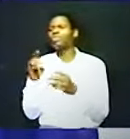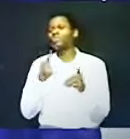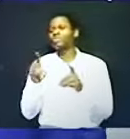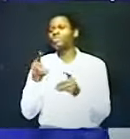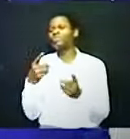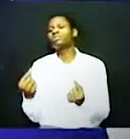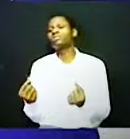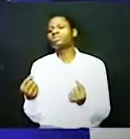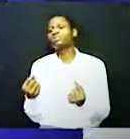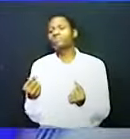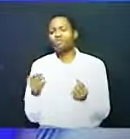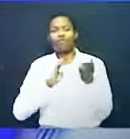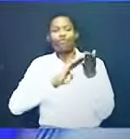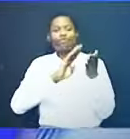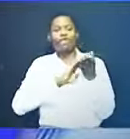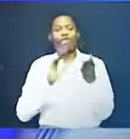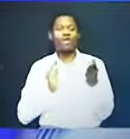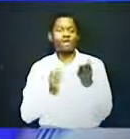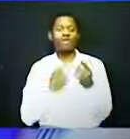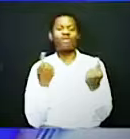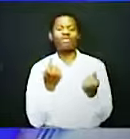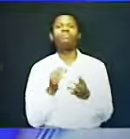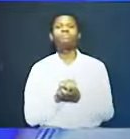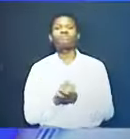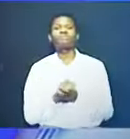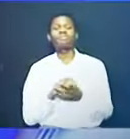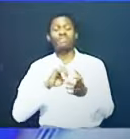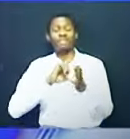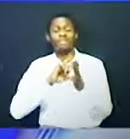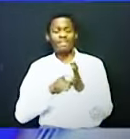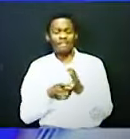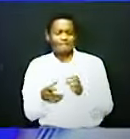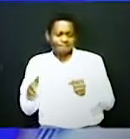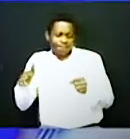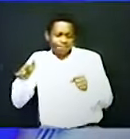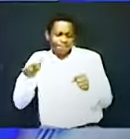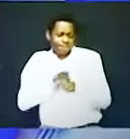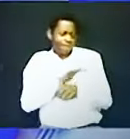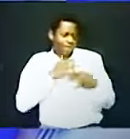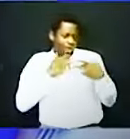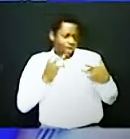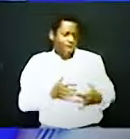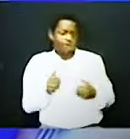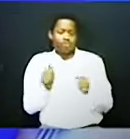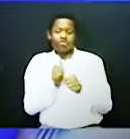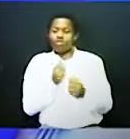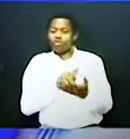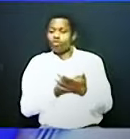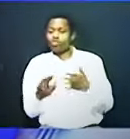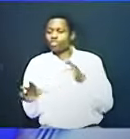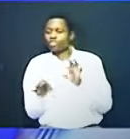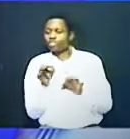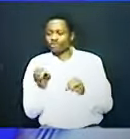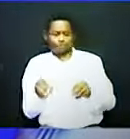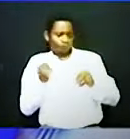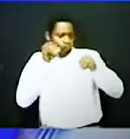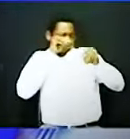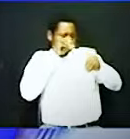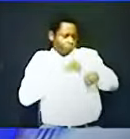our sins. And then he filled our hearts with the Holy Spirit. So